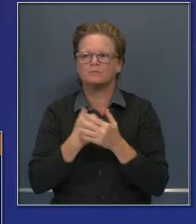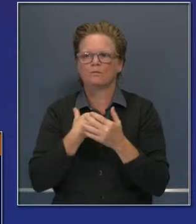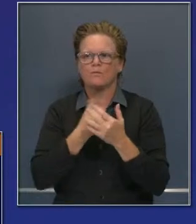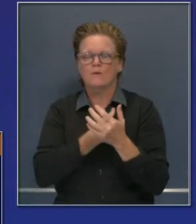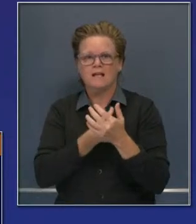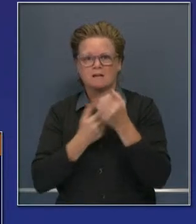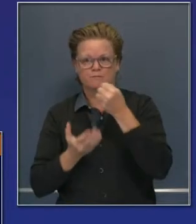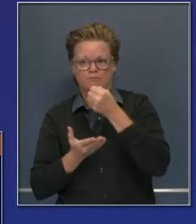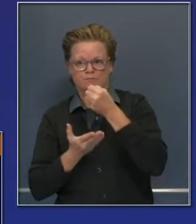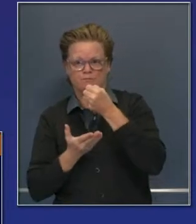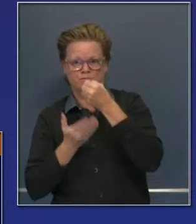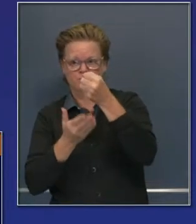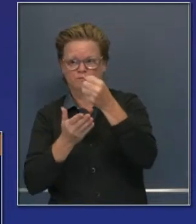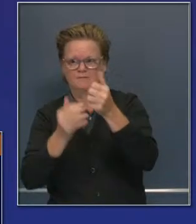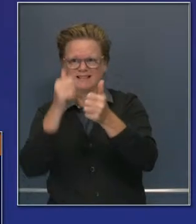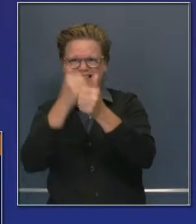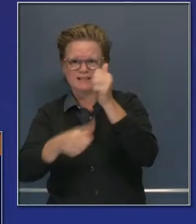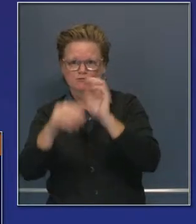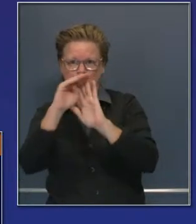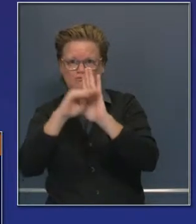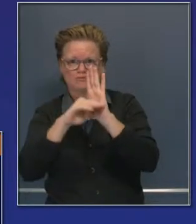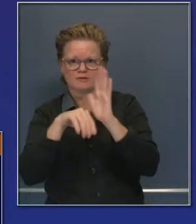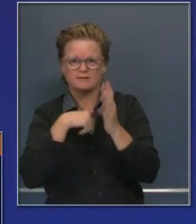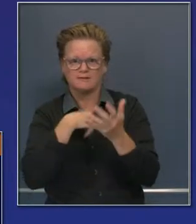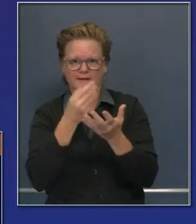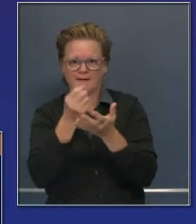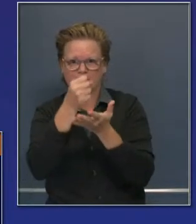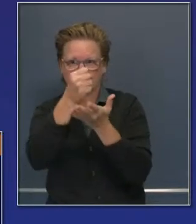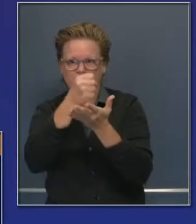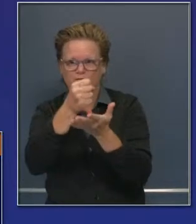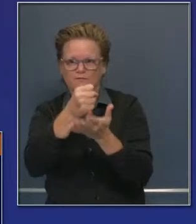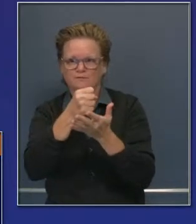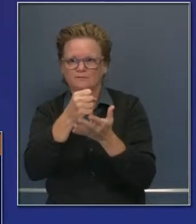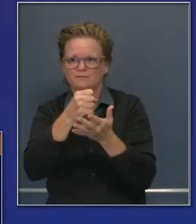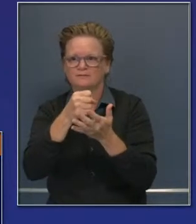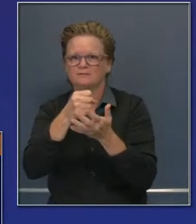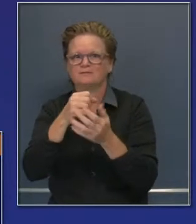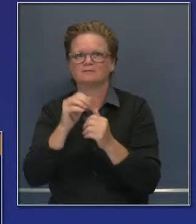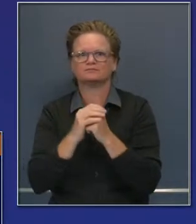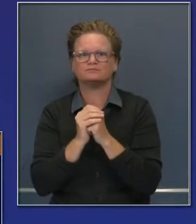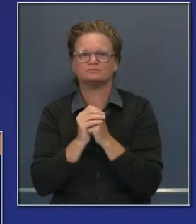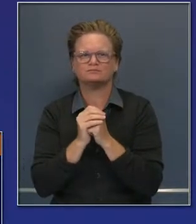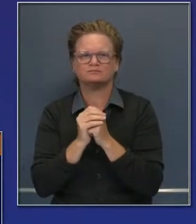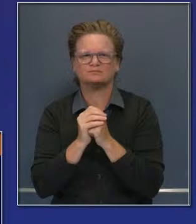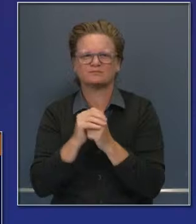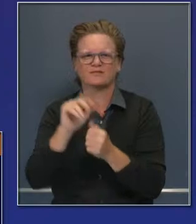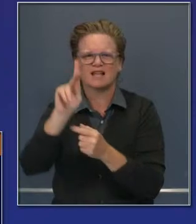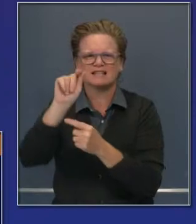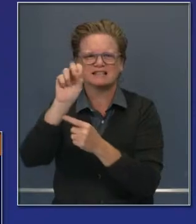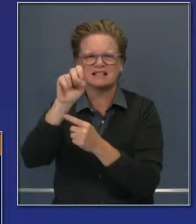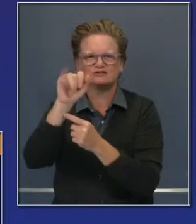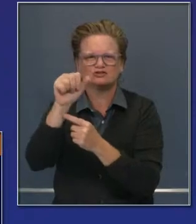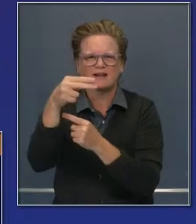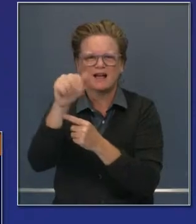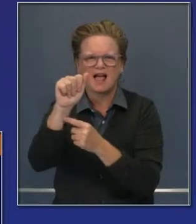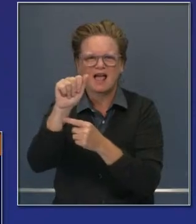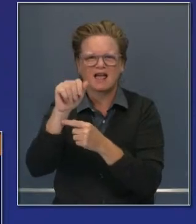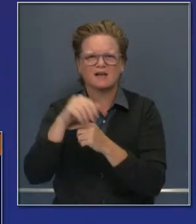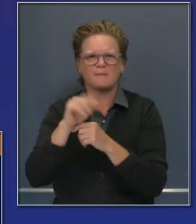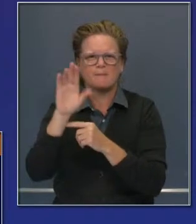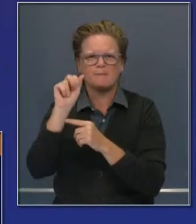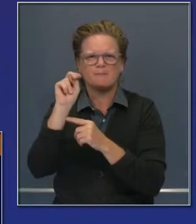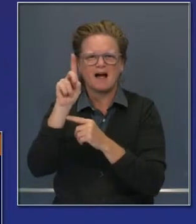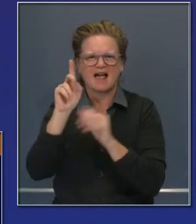providing. The Kashaya Band of Pomo Indians be the first tribal award that we provided under this program. We want to thank